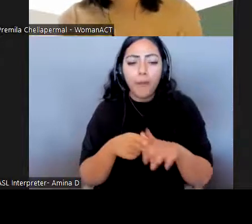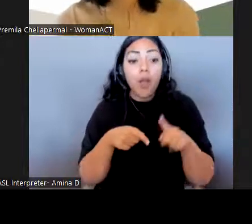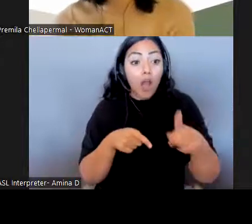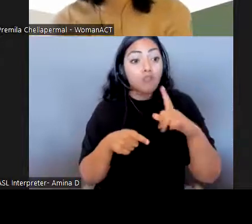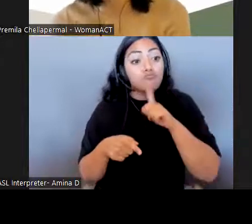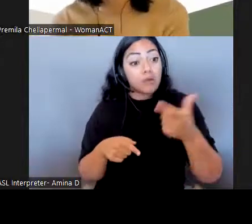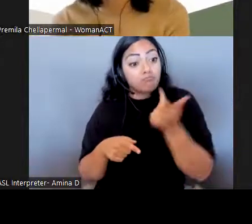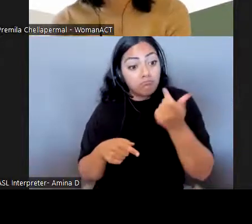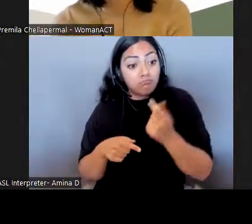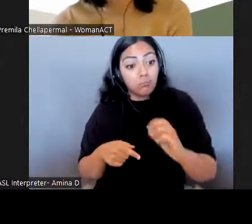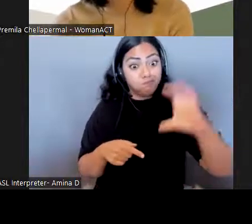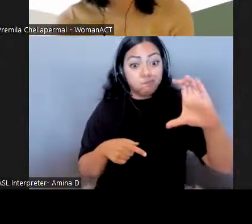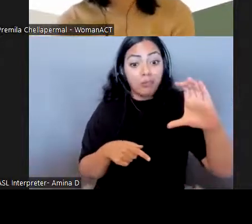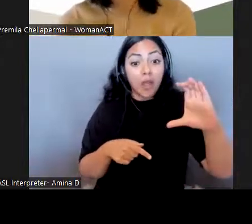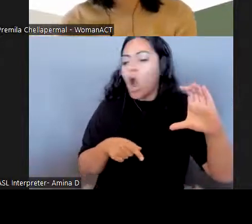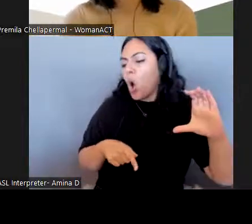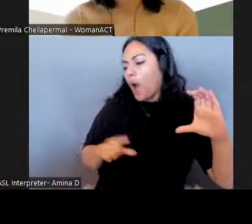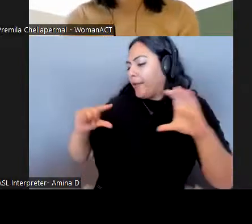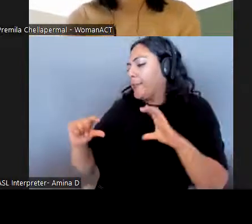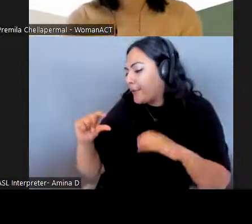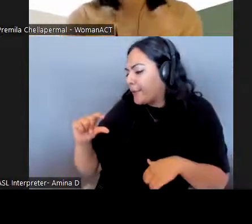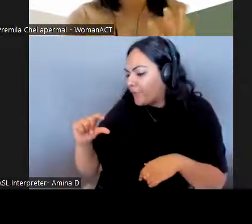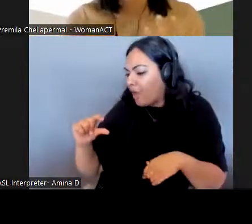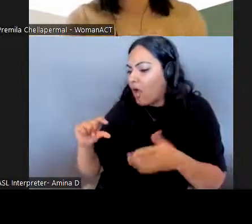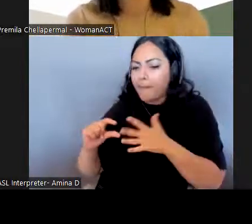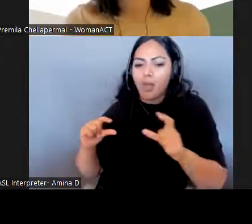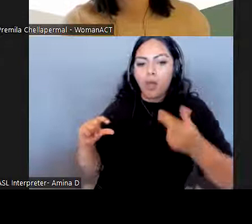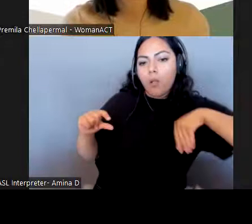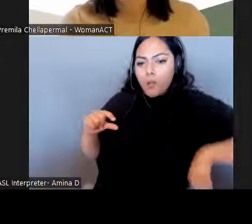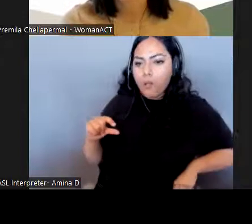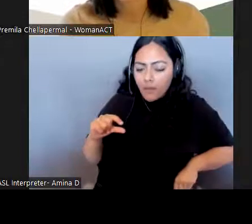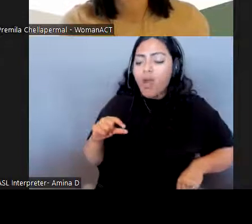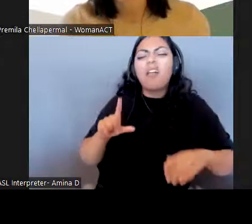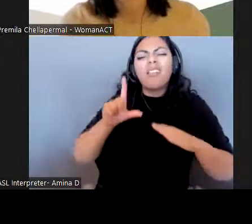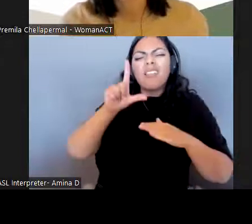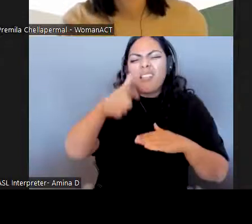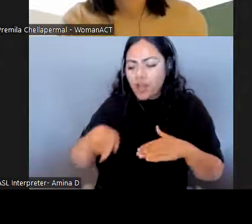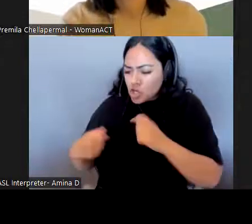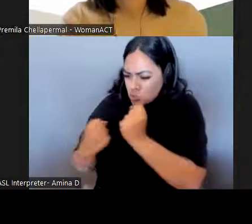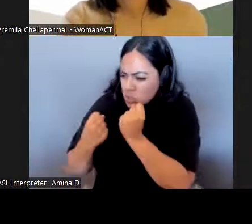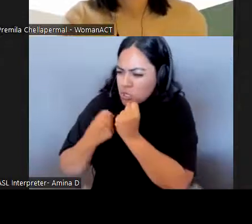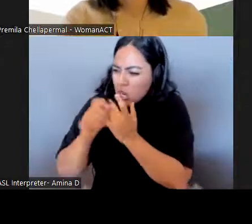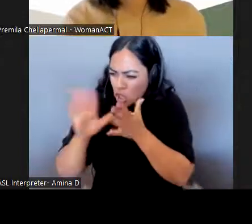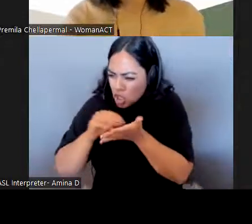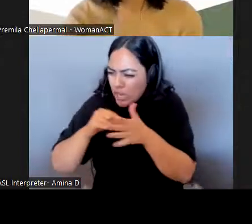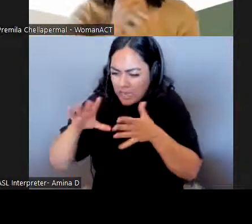getting, and only gave her a small portion of it. It was only when she started learning English and with support that she realized what they were doing.